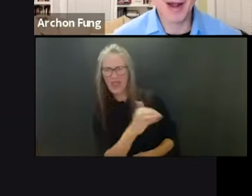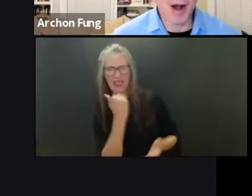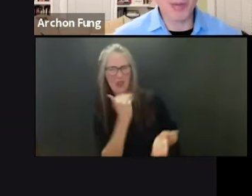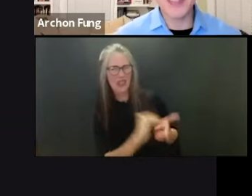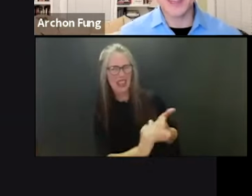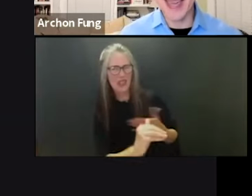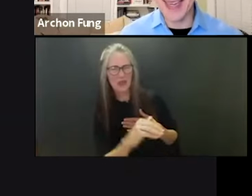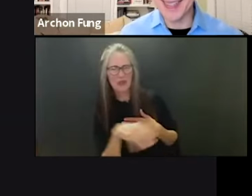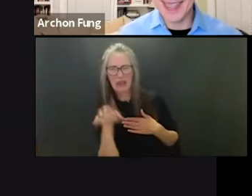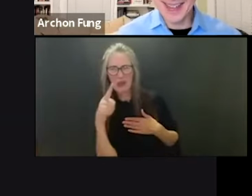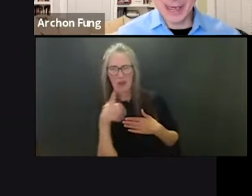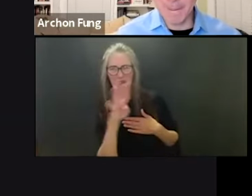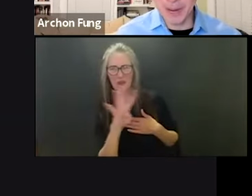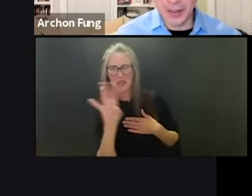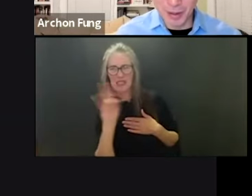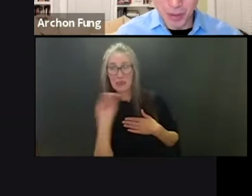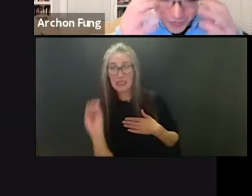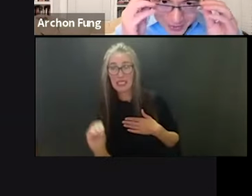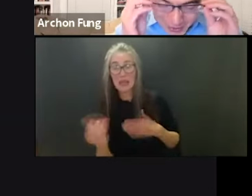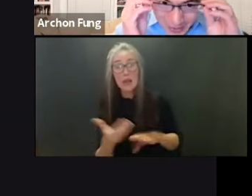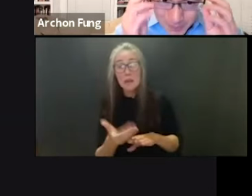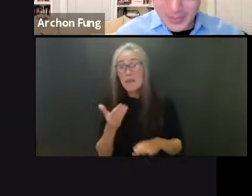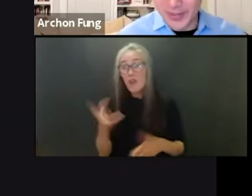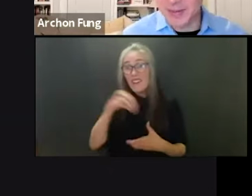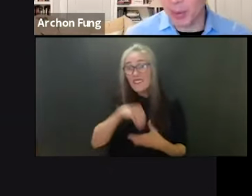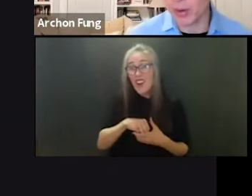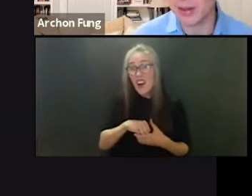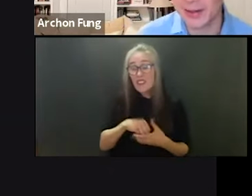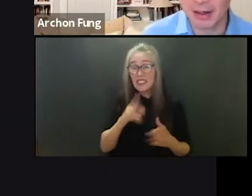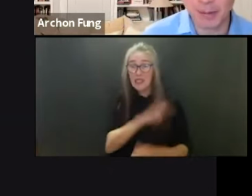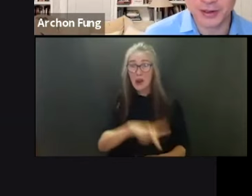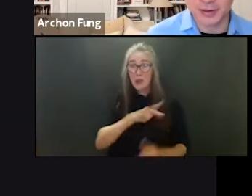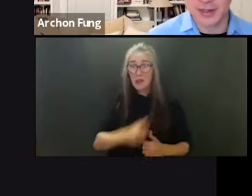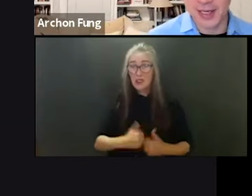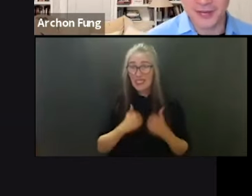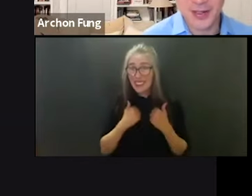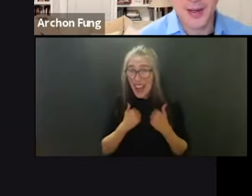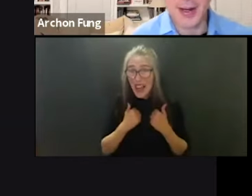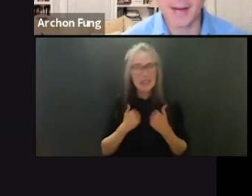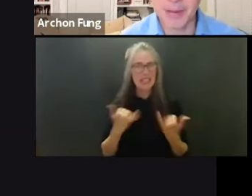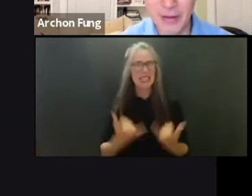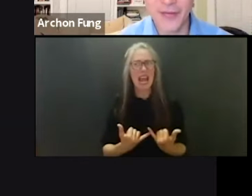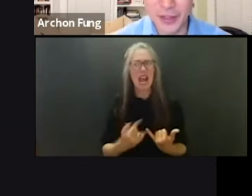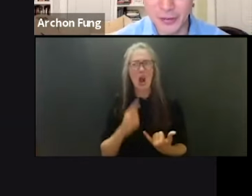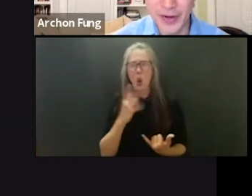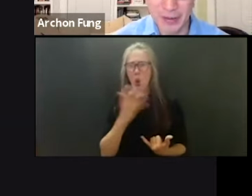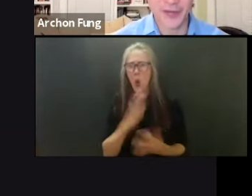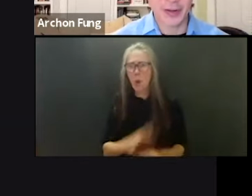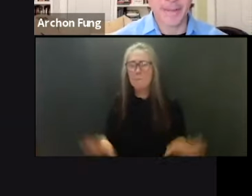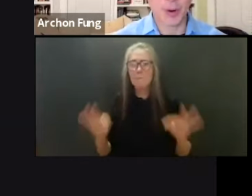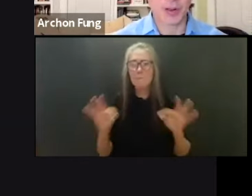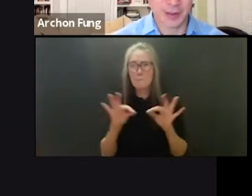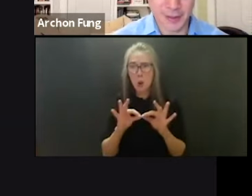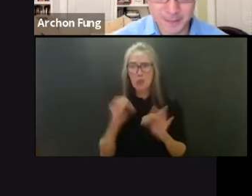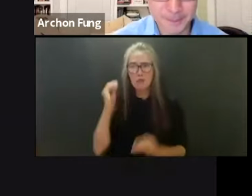been always the case that our political preferences have been this important in our personal lives, but they figure very,